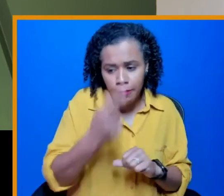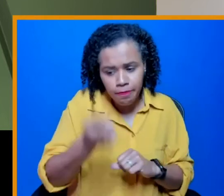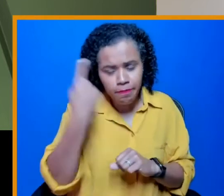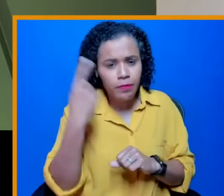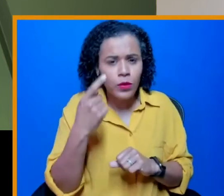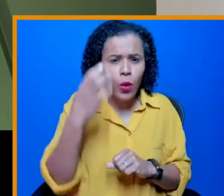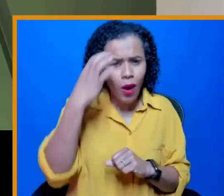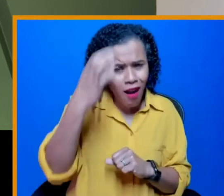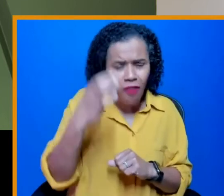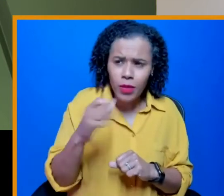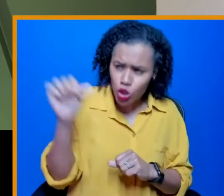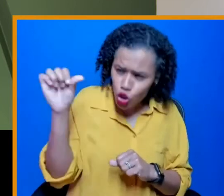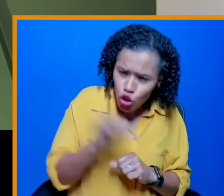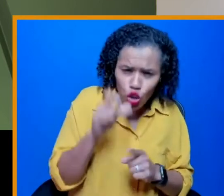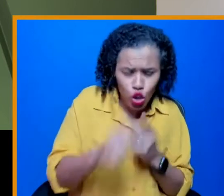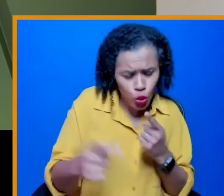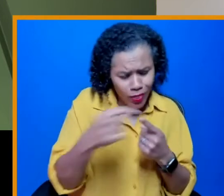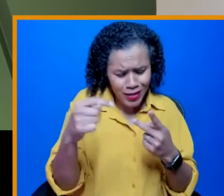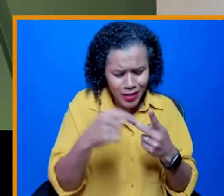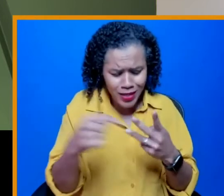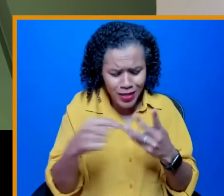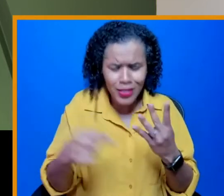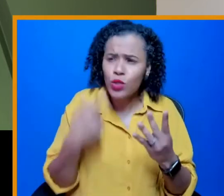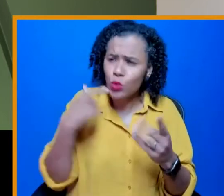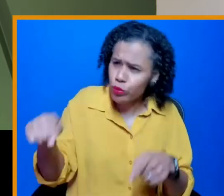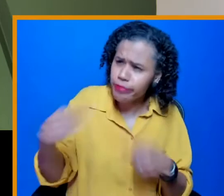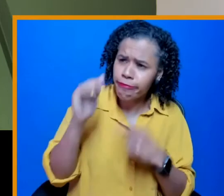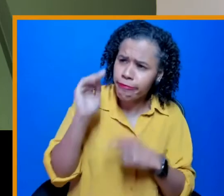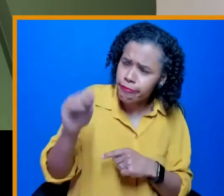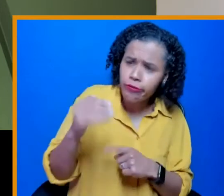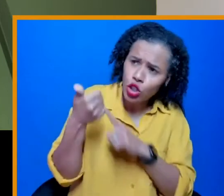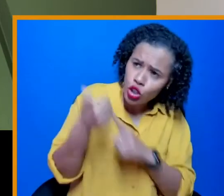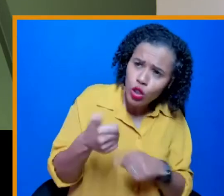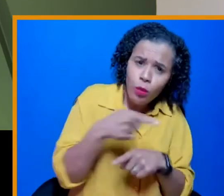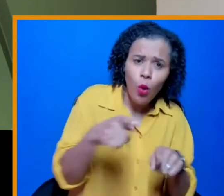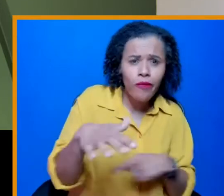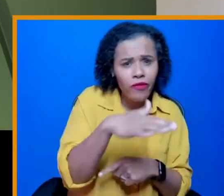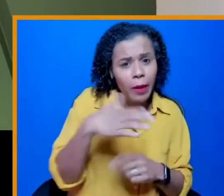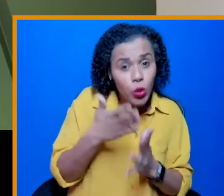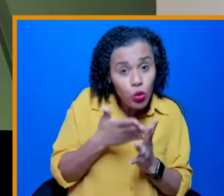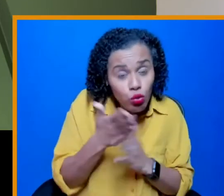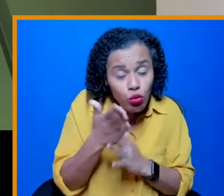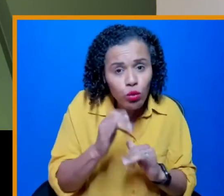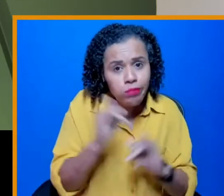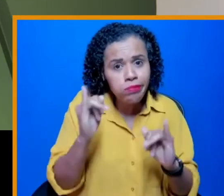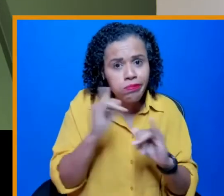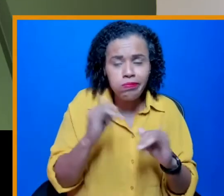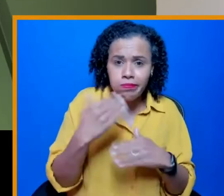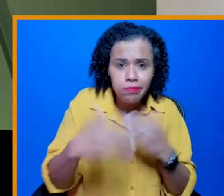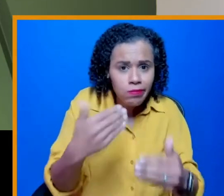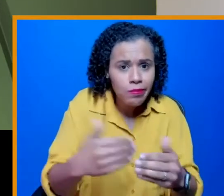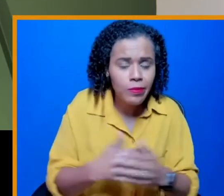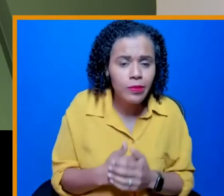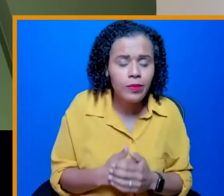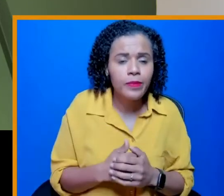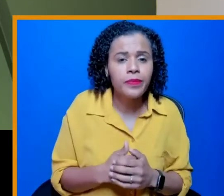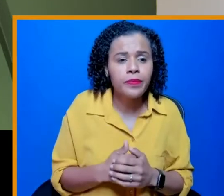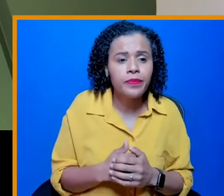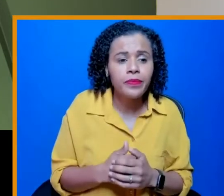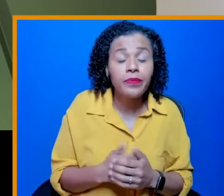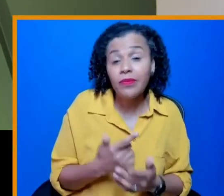they should be doing to fix it, to support families through this storm. First of all, I should say that is why